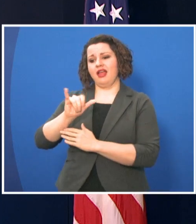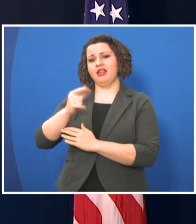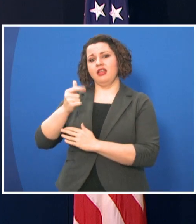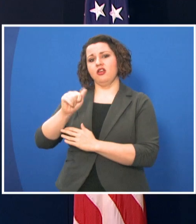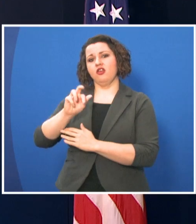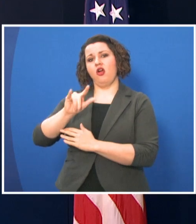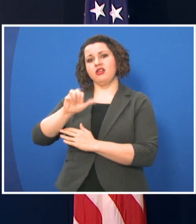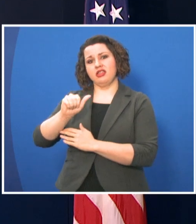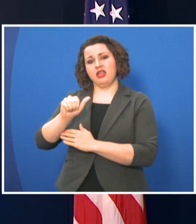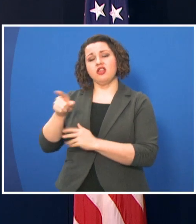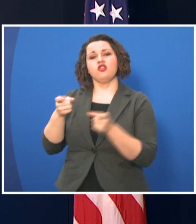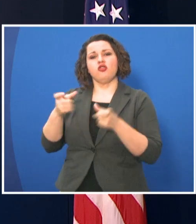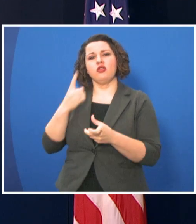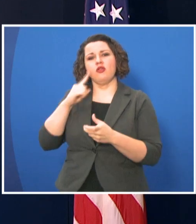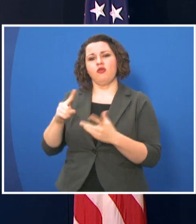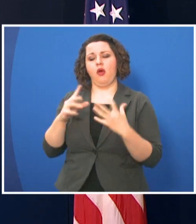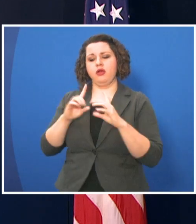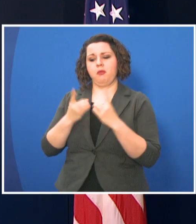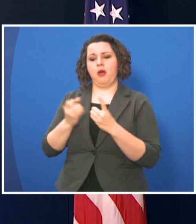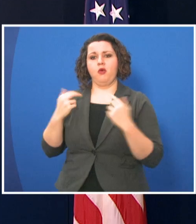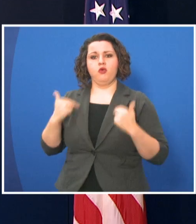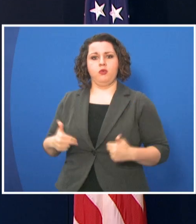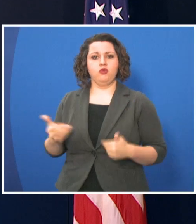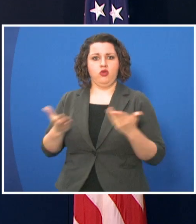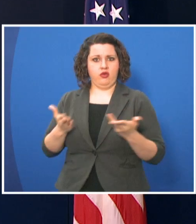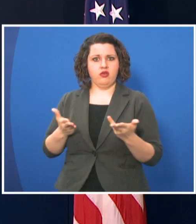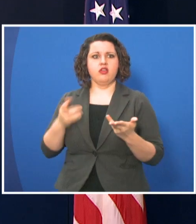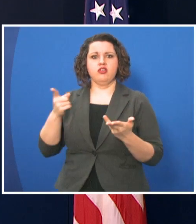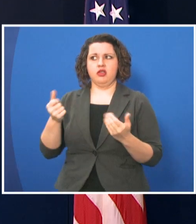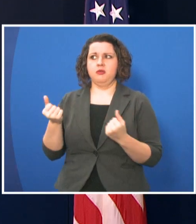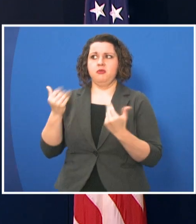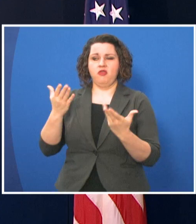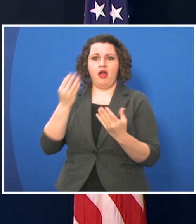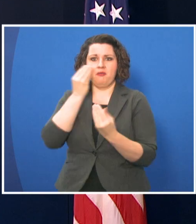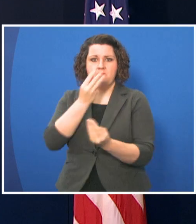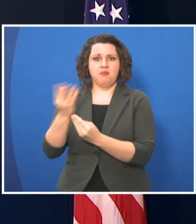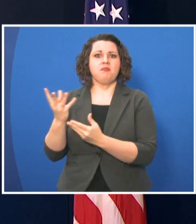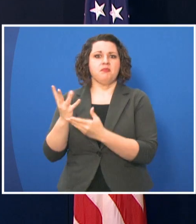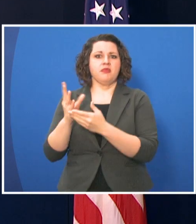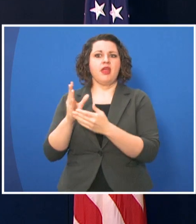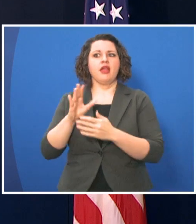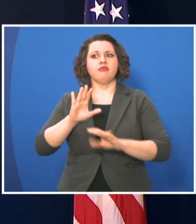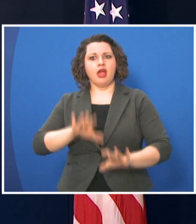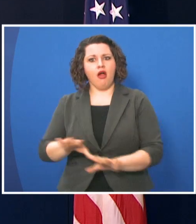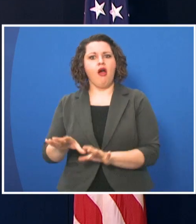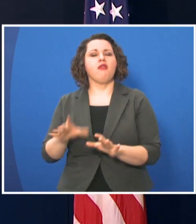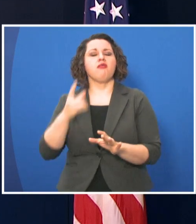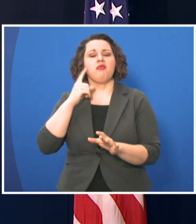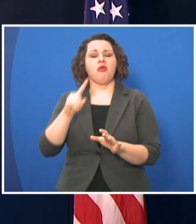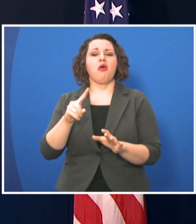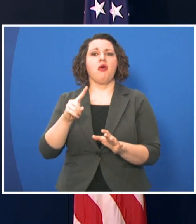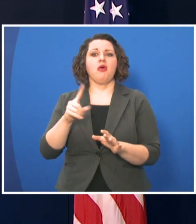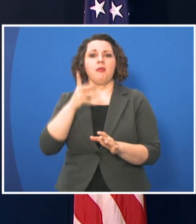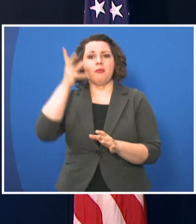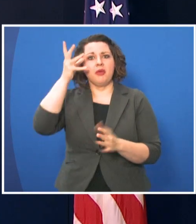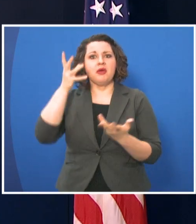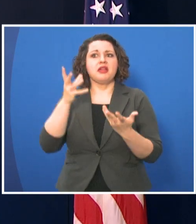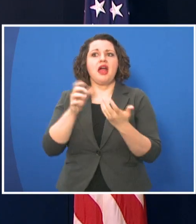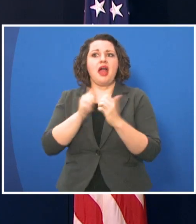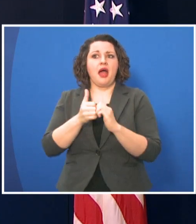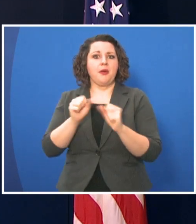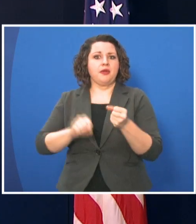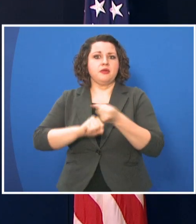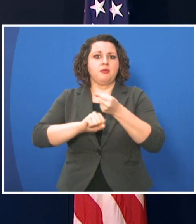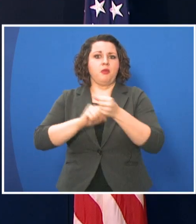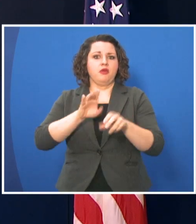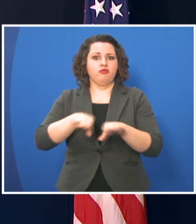Human Services, to provide us an update and some reassurance to Iowa parents about how we're supporting childcare